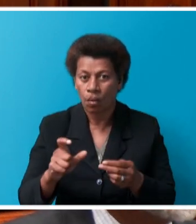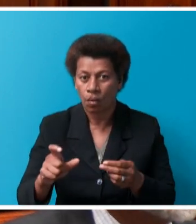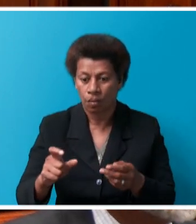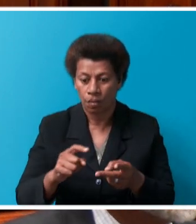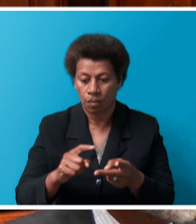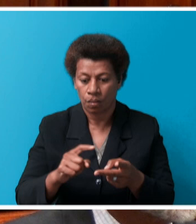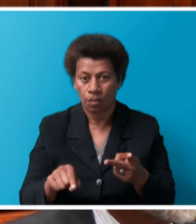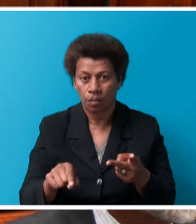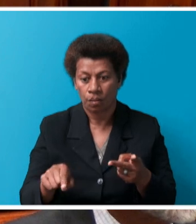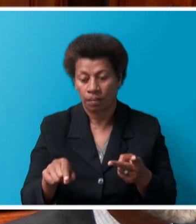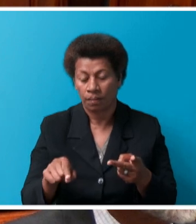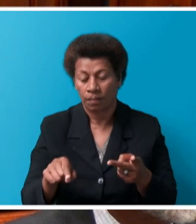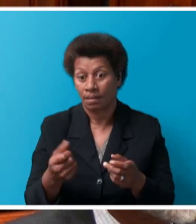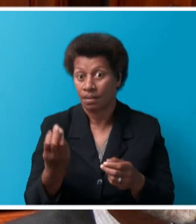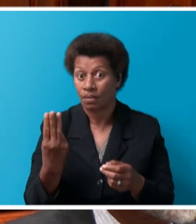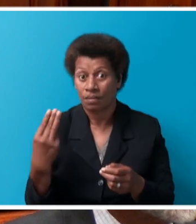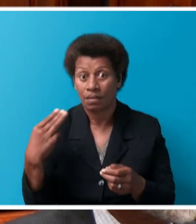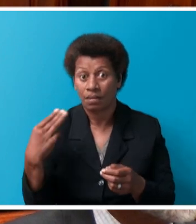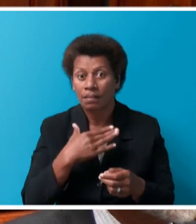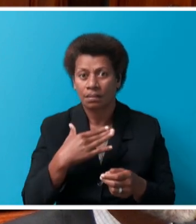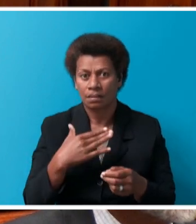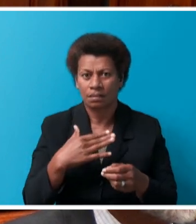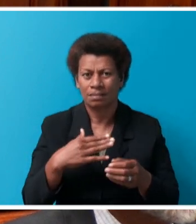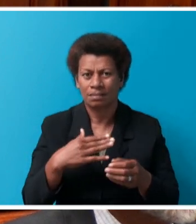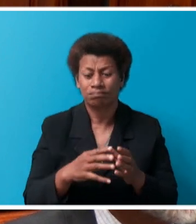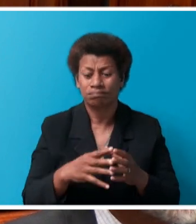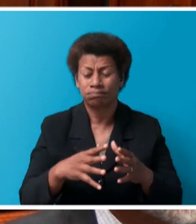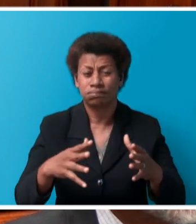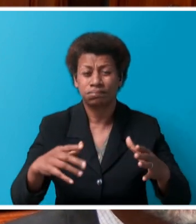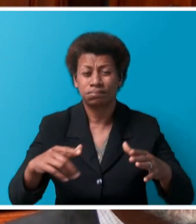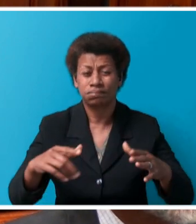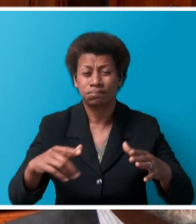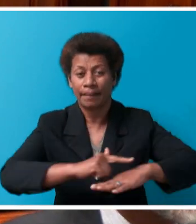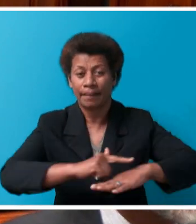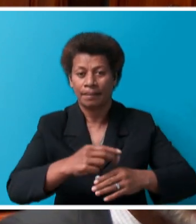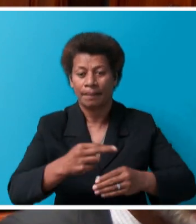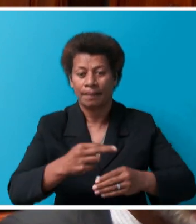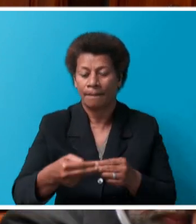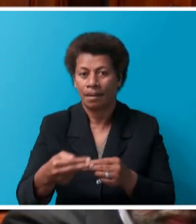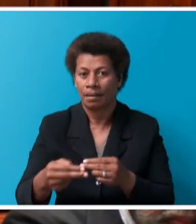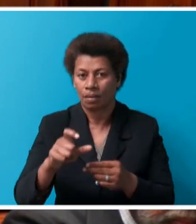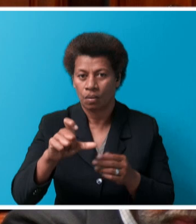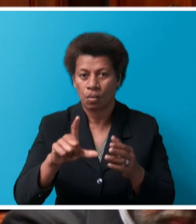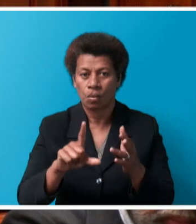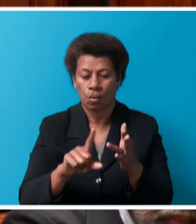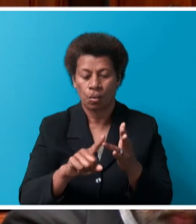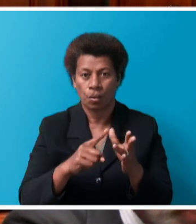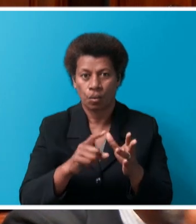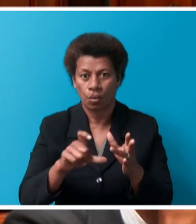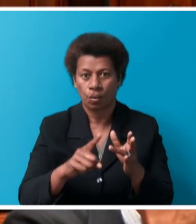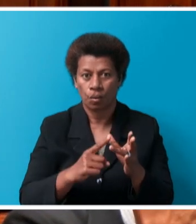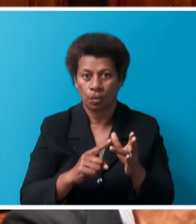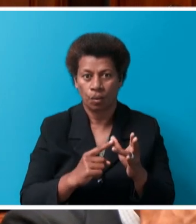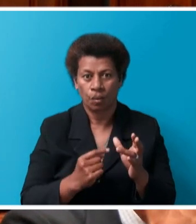over 300 acres of land to plant thousands of new cocoa seedlings. We are also strengthening